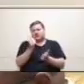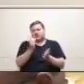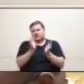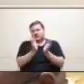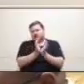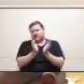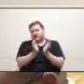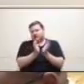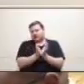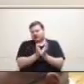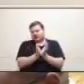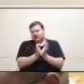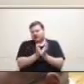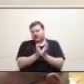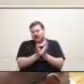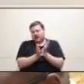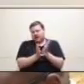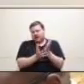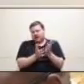and